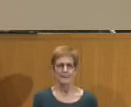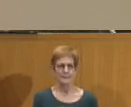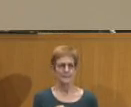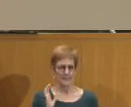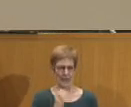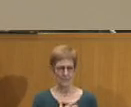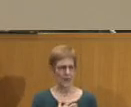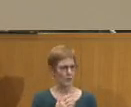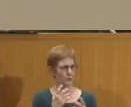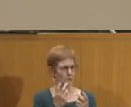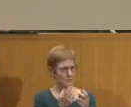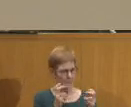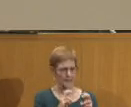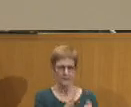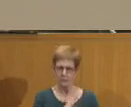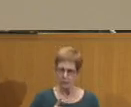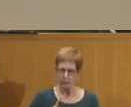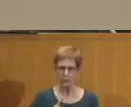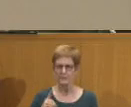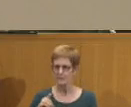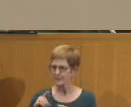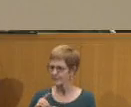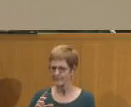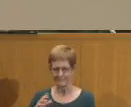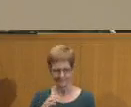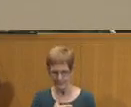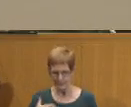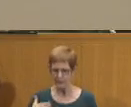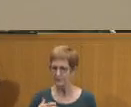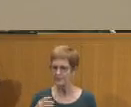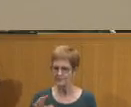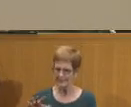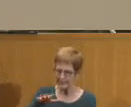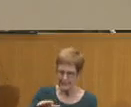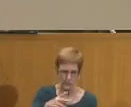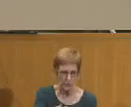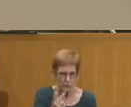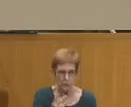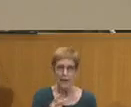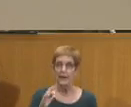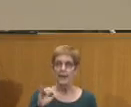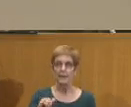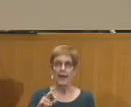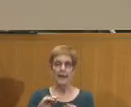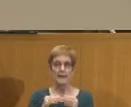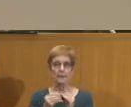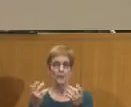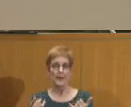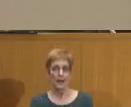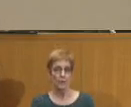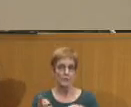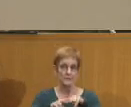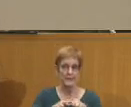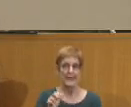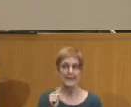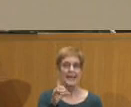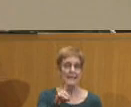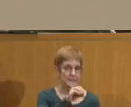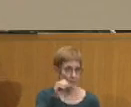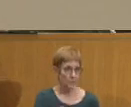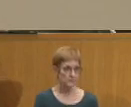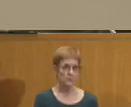Place program that has allowed senior citizens in this city to not feel so much of the burden of property tax increases that we